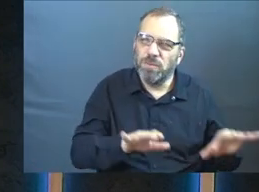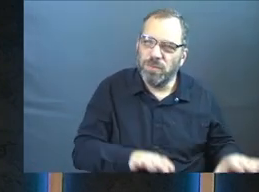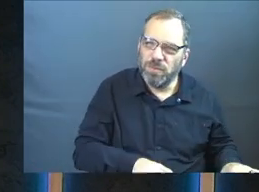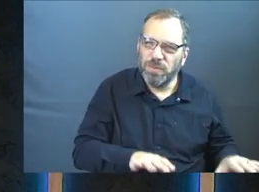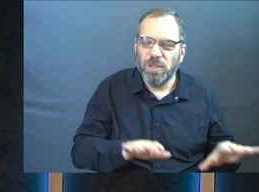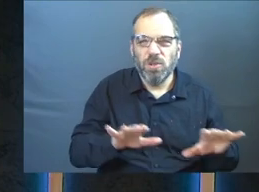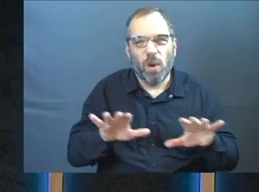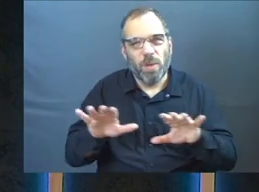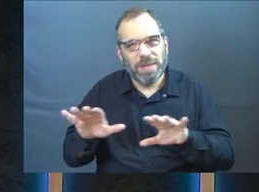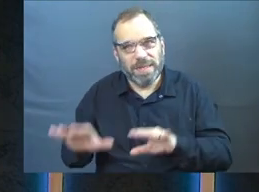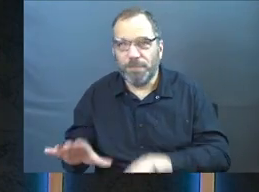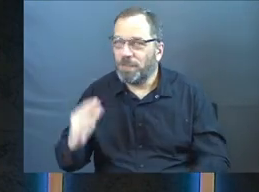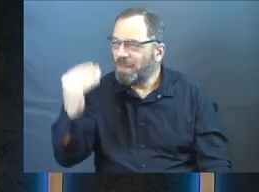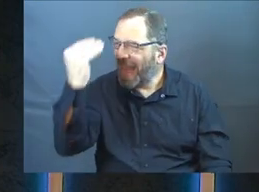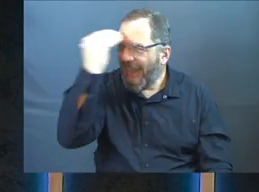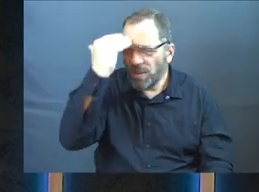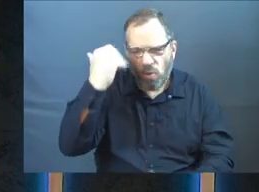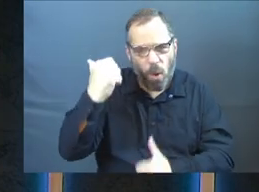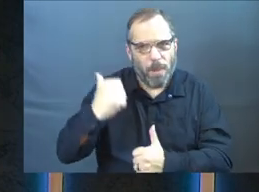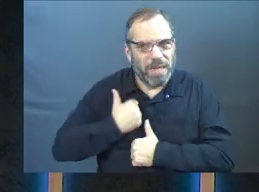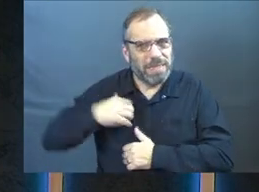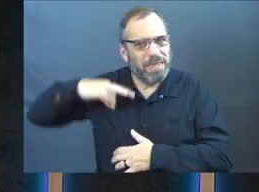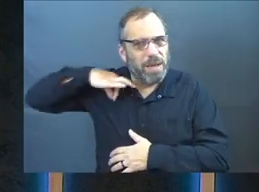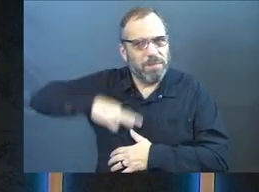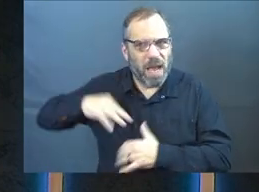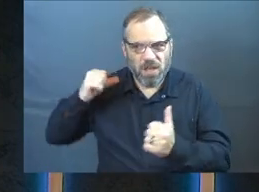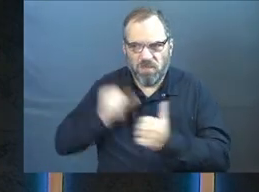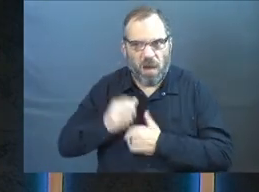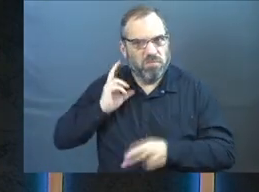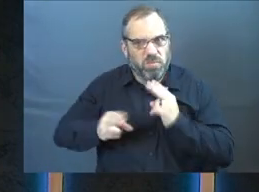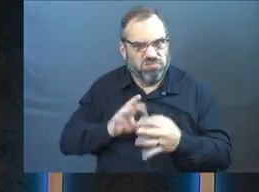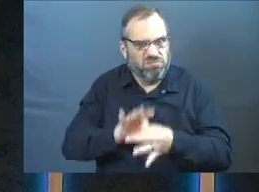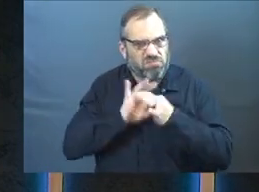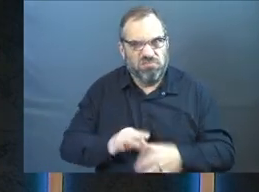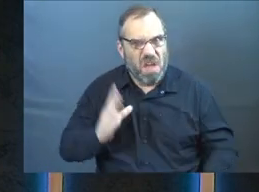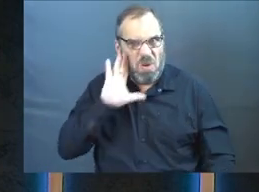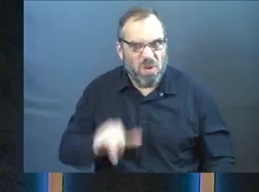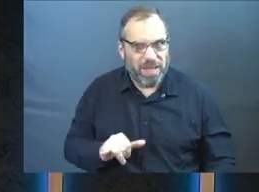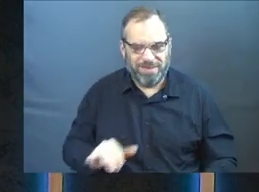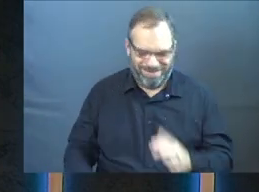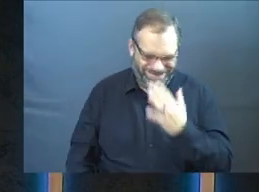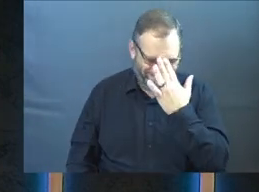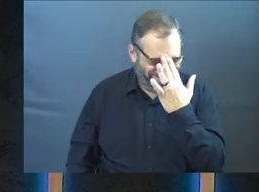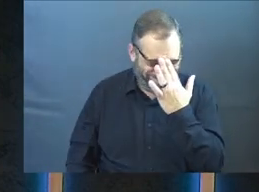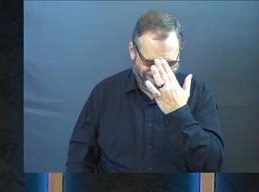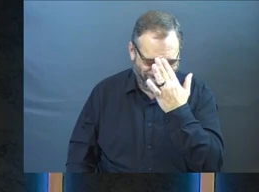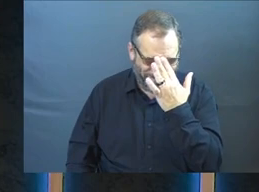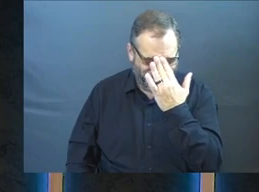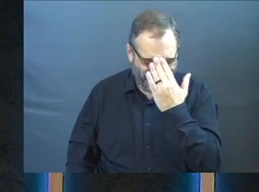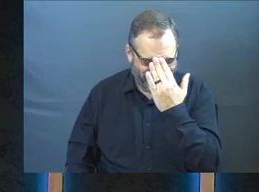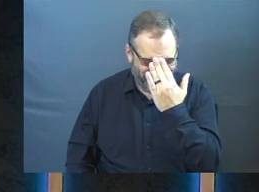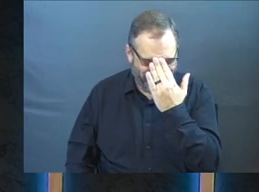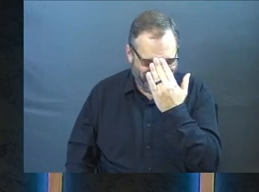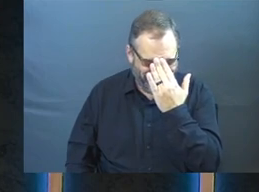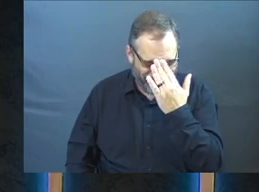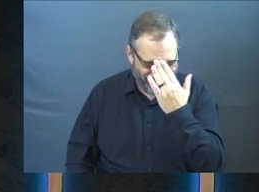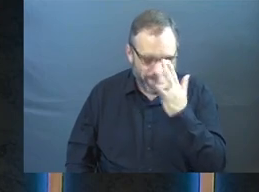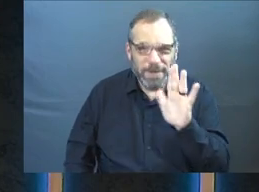down. And I know there's military benefits for rushing into relationships. And